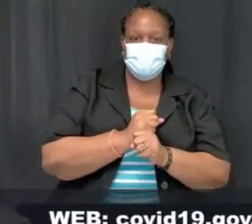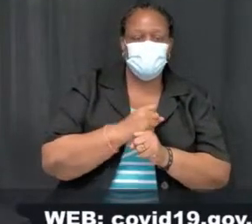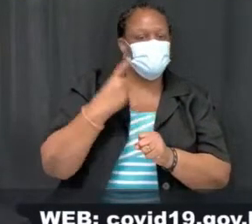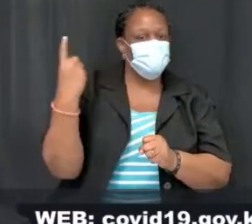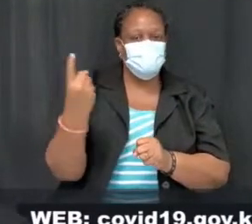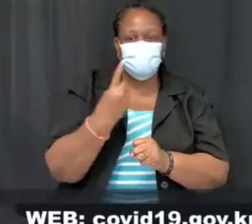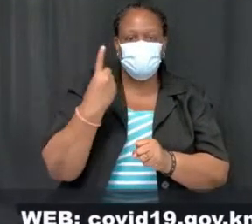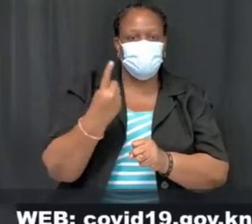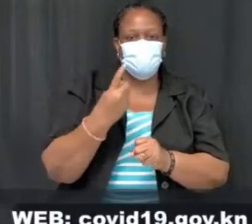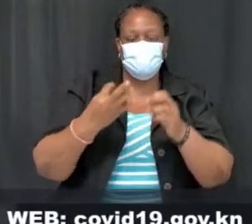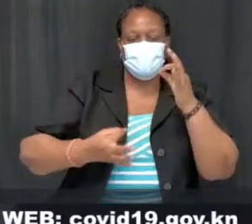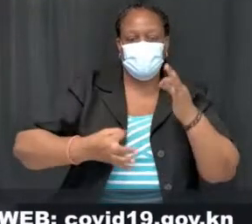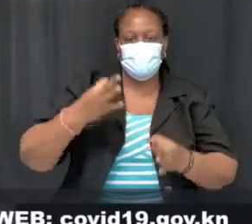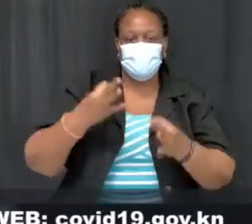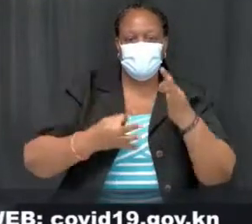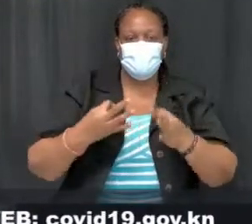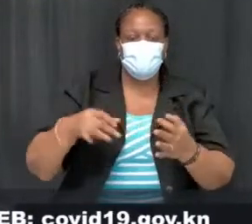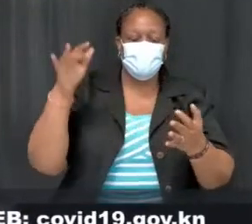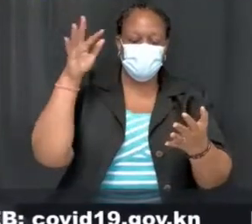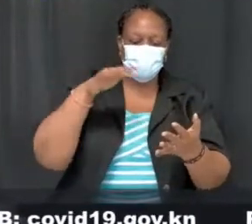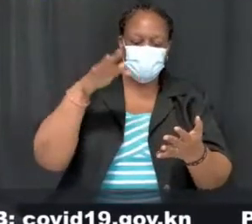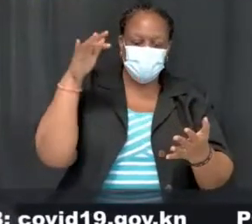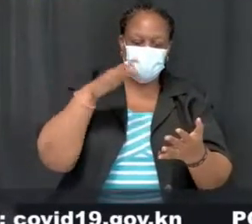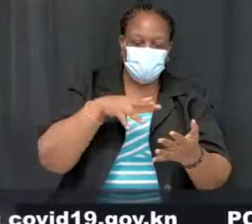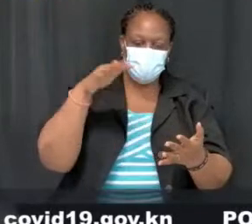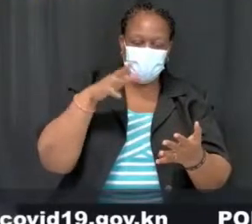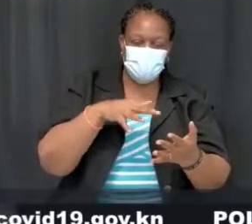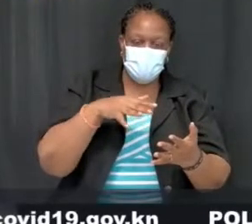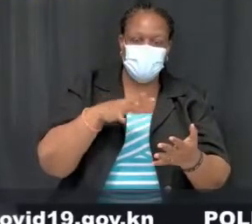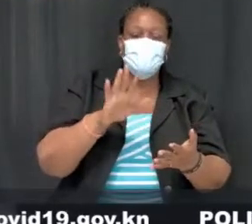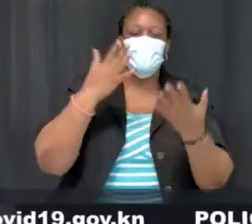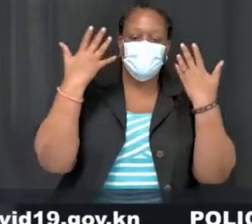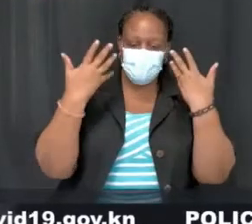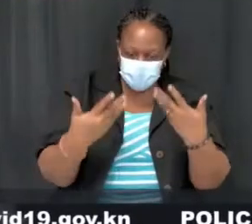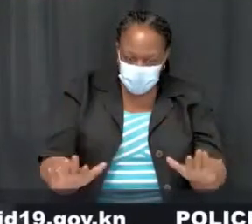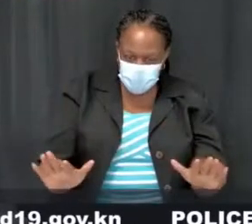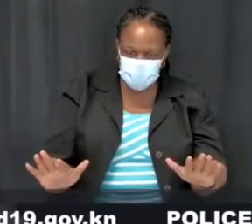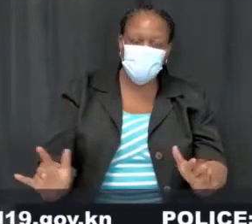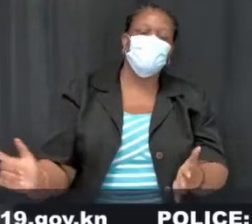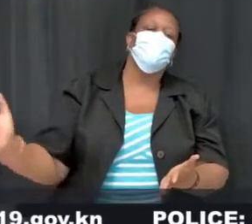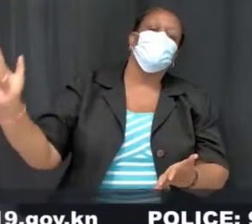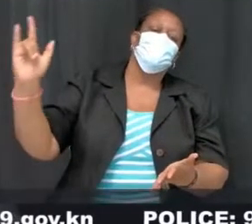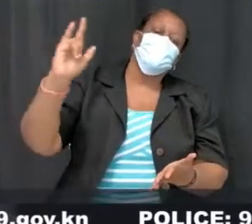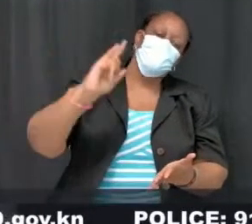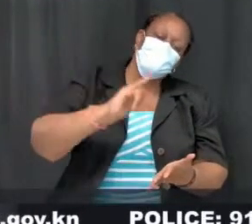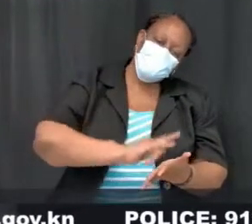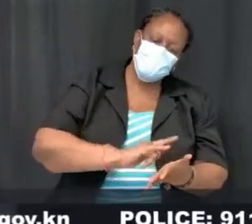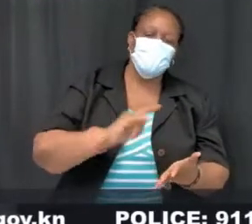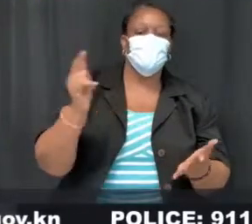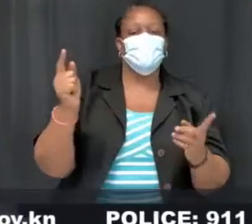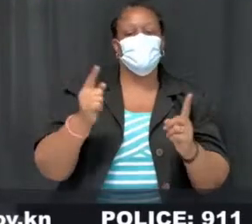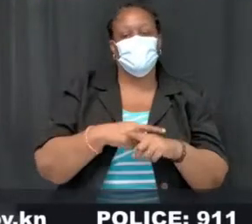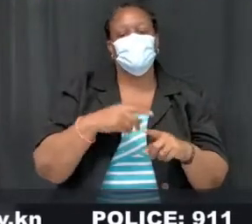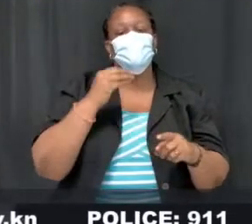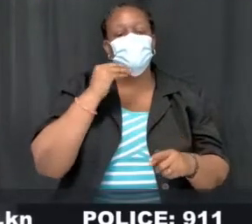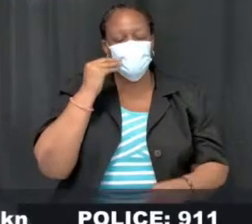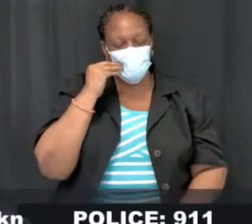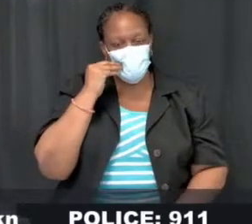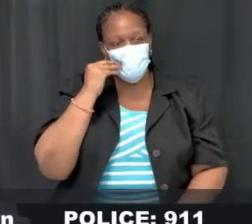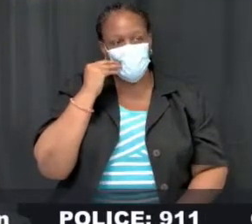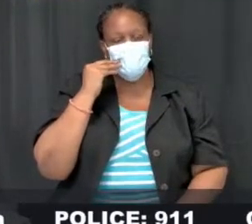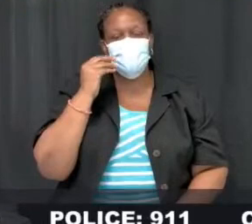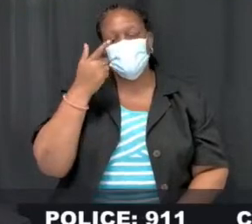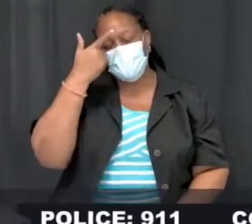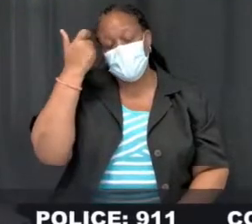reasons, or have finished the studies and are returning home. I just want to make that clear because of the number of applications we